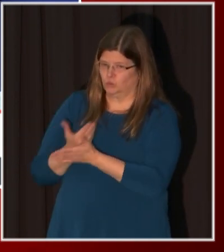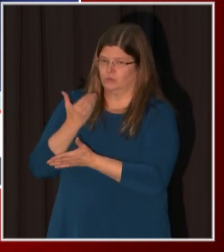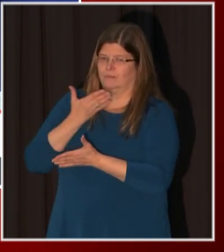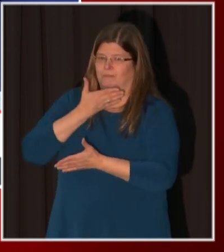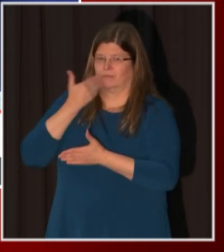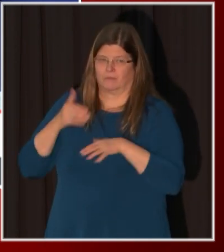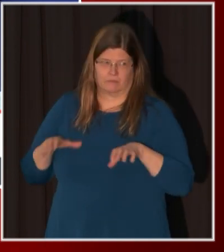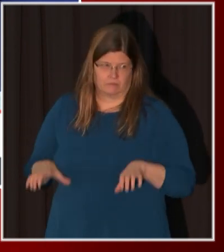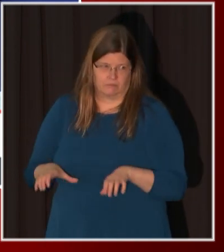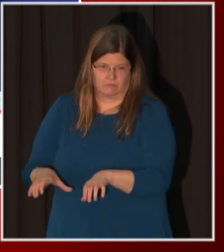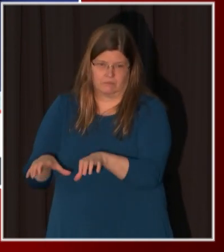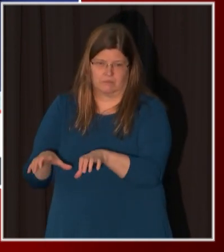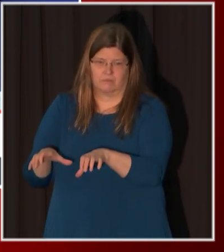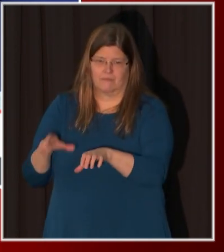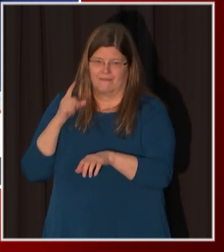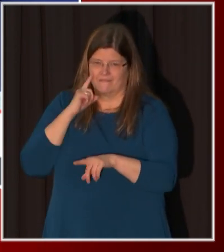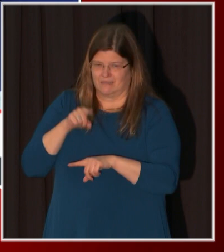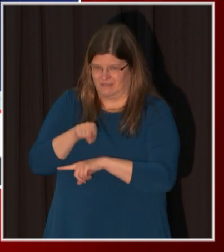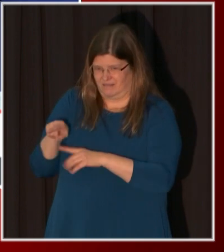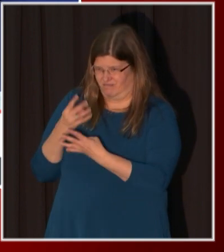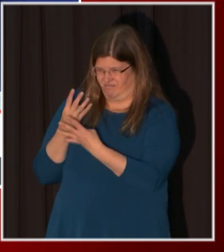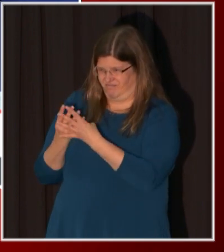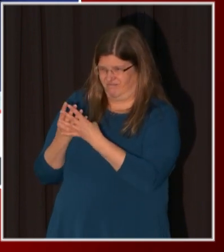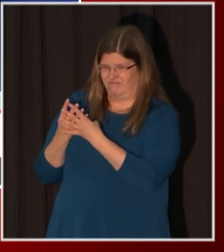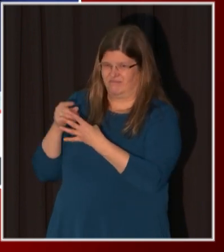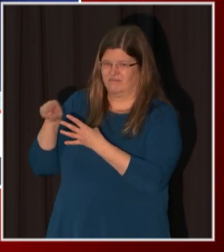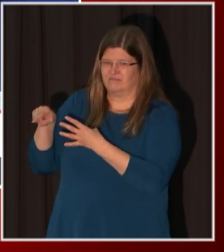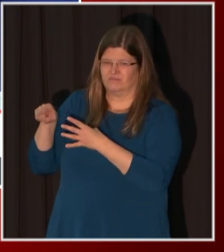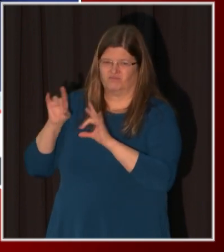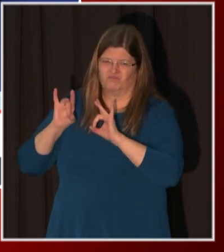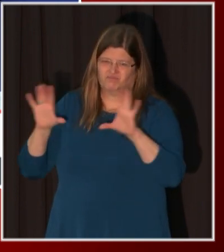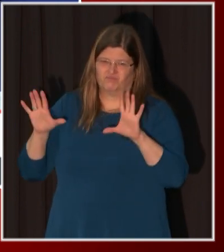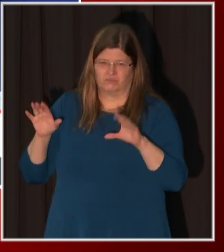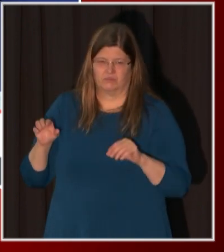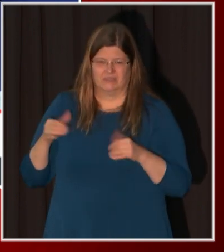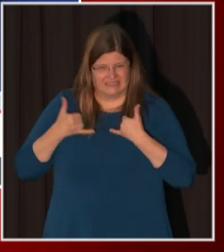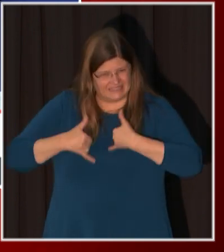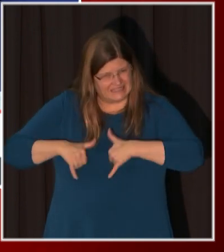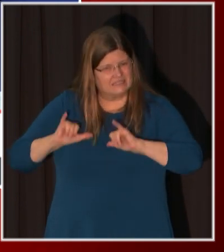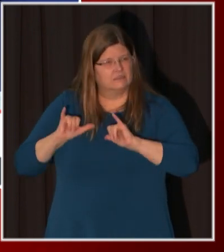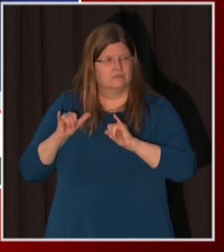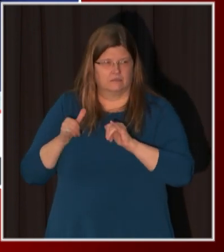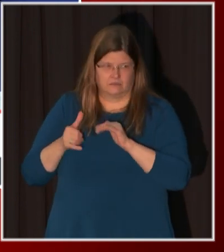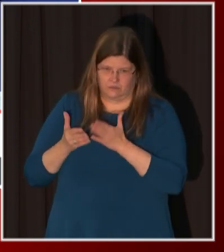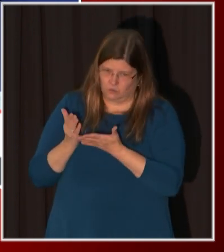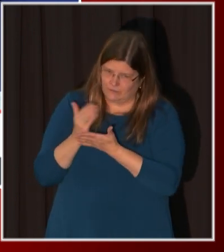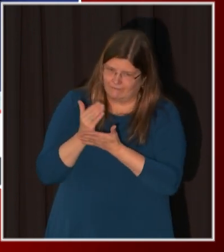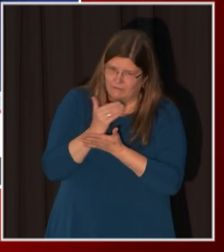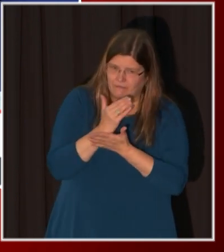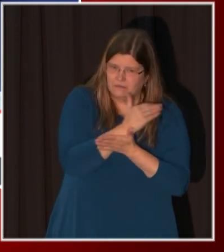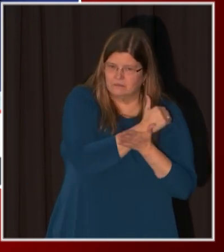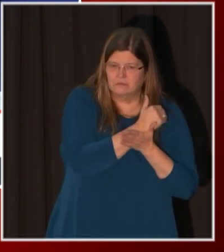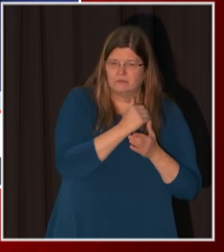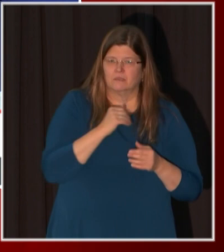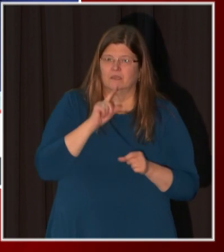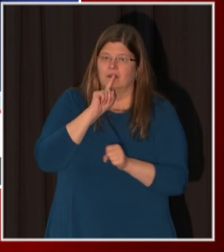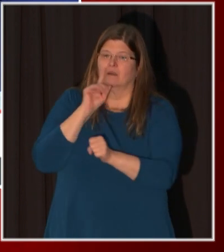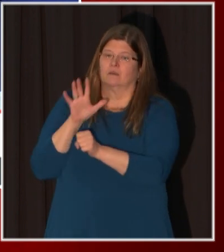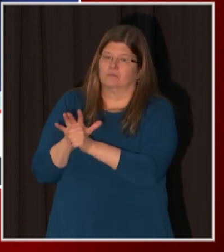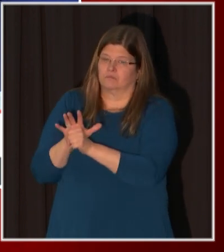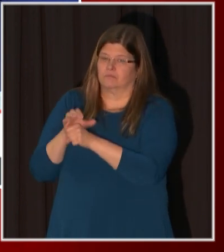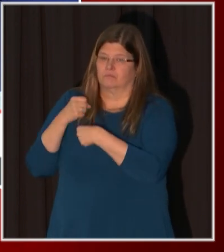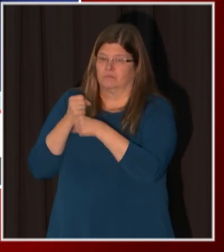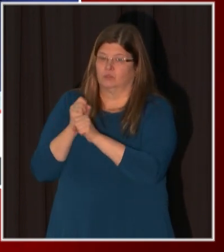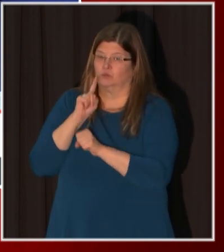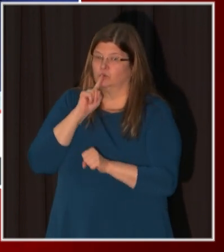the process as we can. So that is ongoing. Our commitment to making sure that our staff at DC Jail